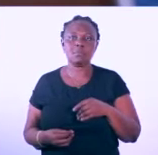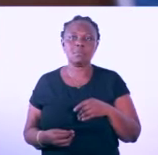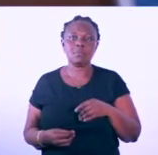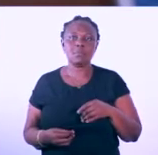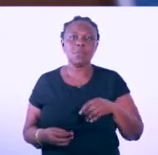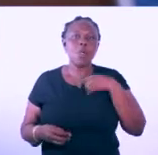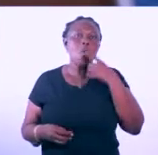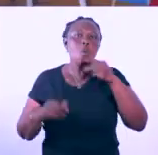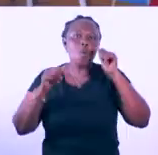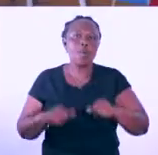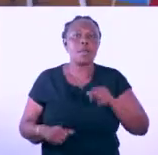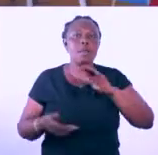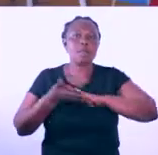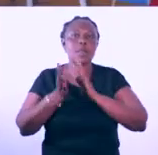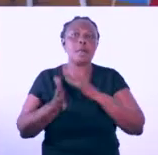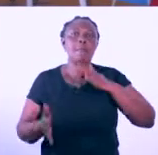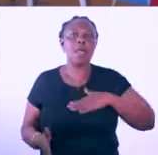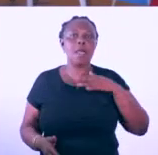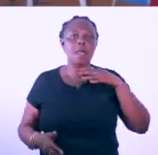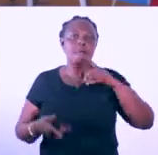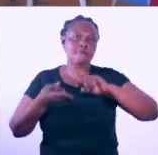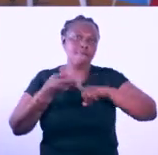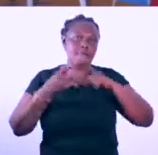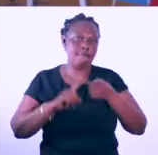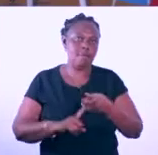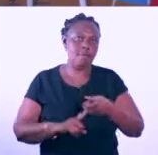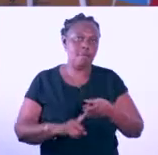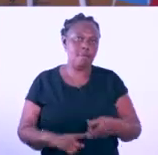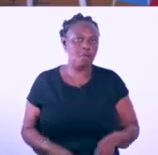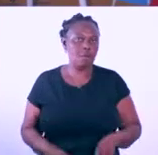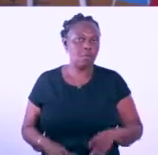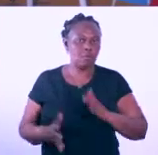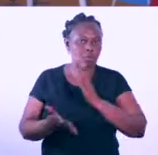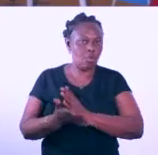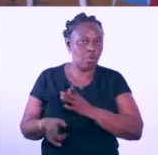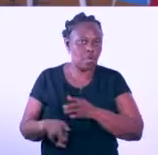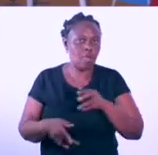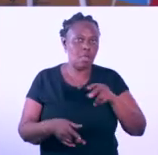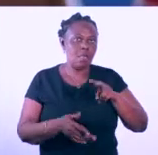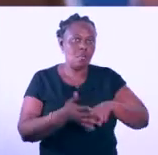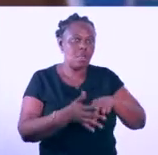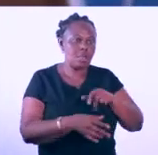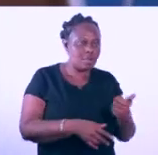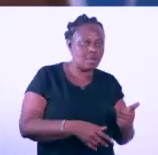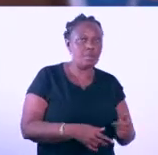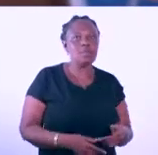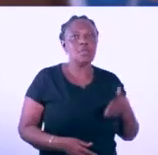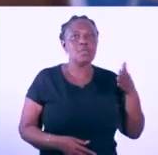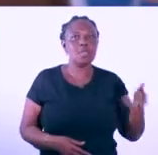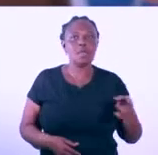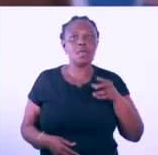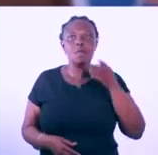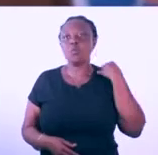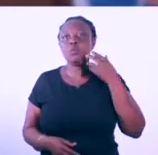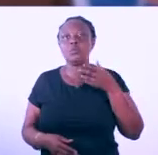be my friend. Read here also for me. There was a